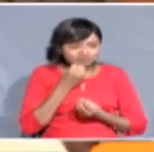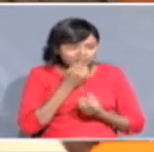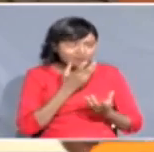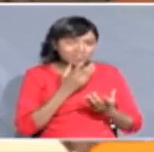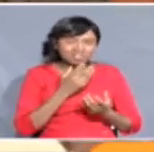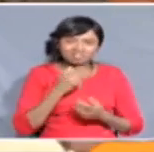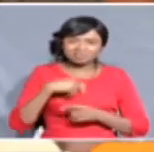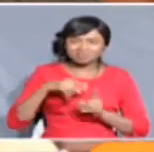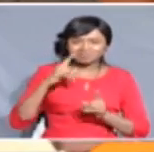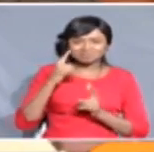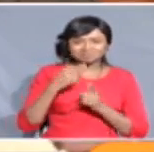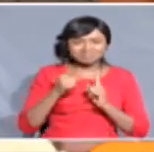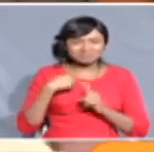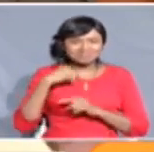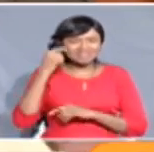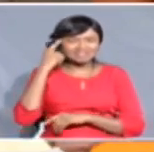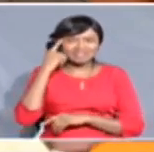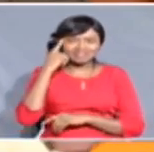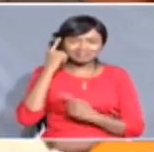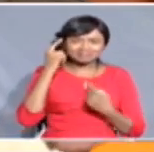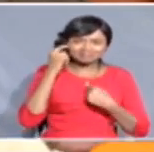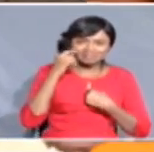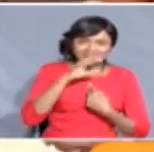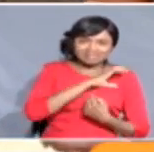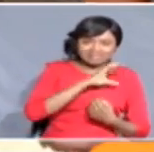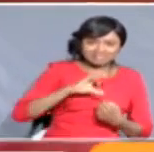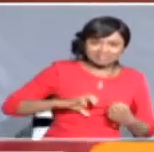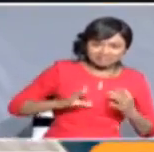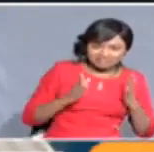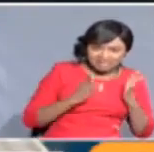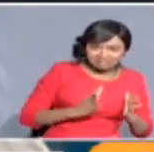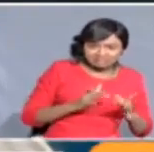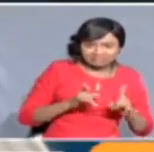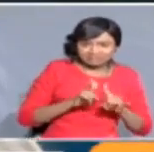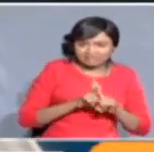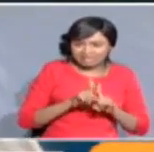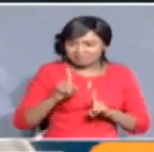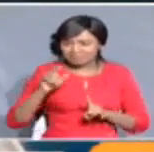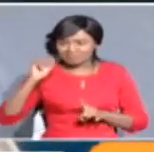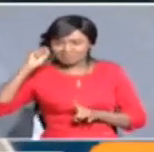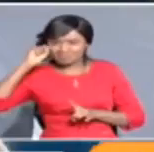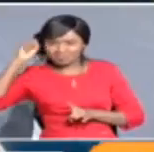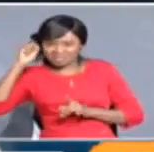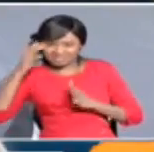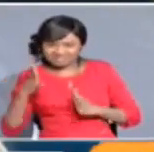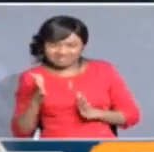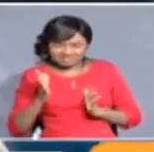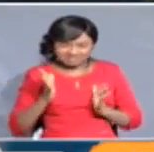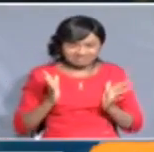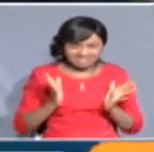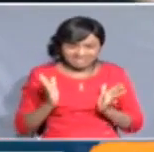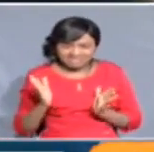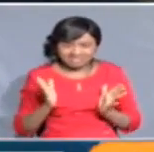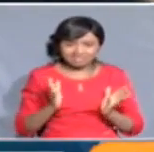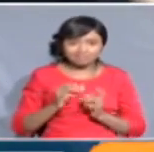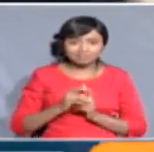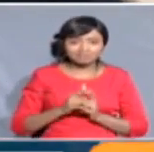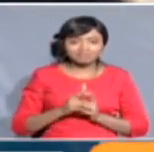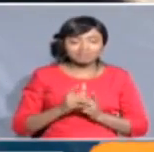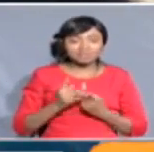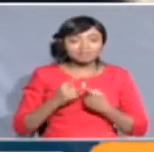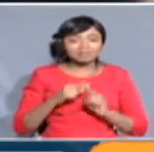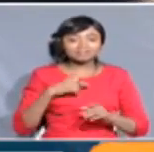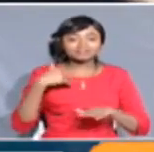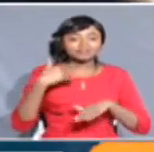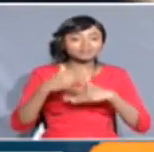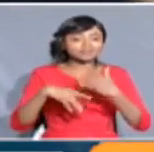be a Christian and be in politics. She's a chip off the old block. As years later, she